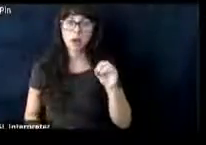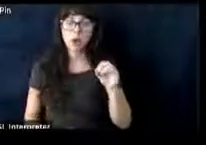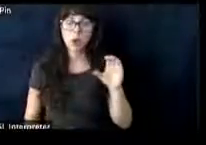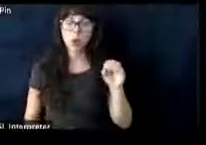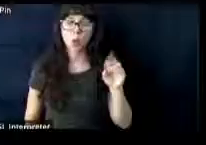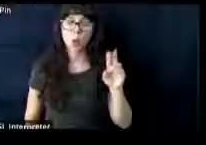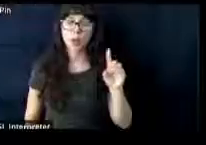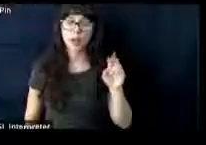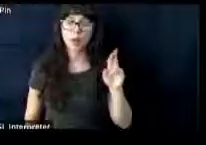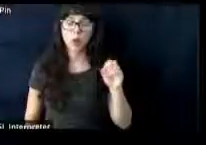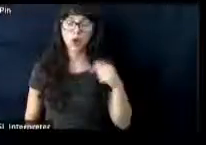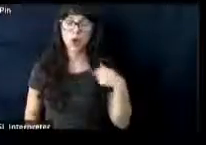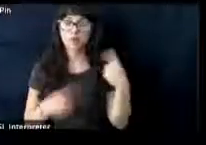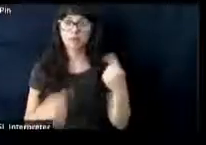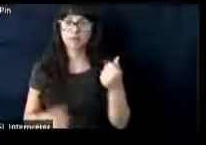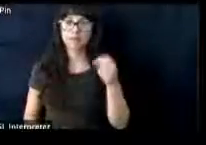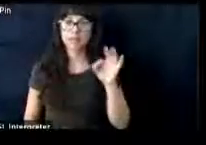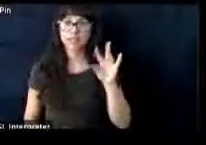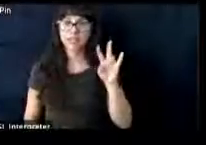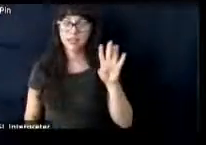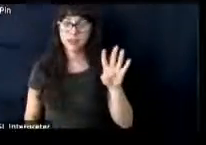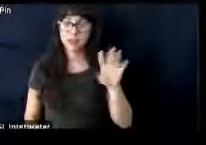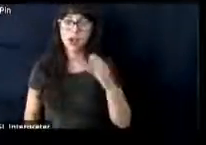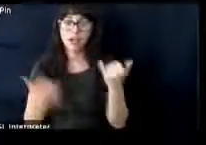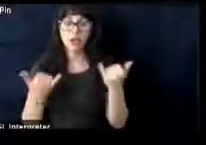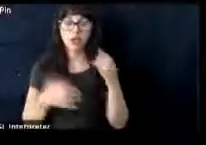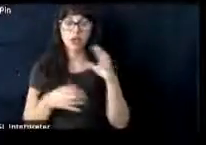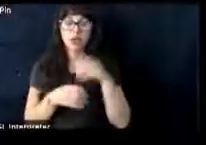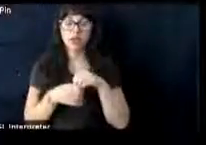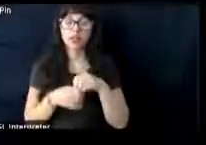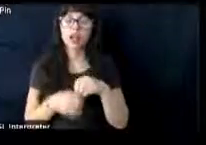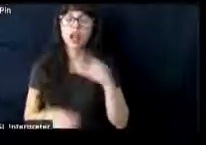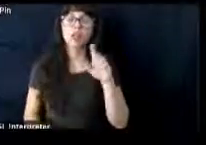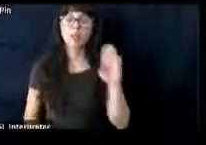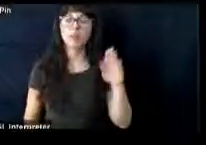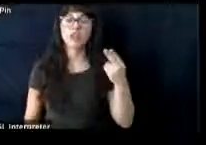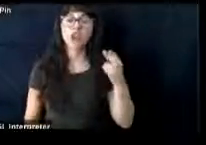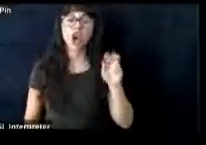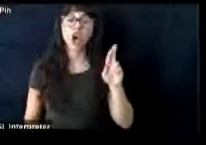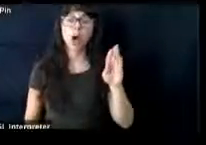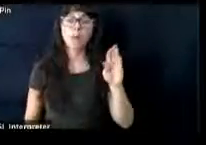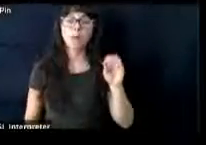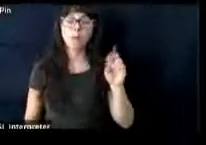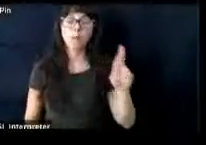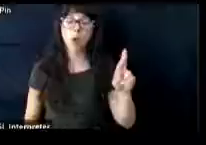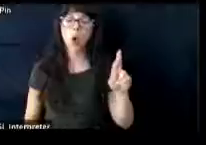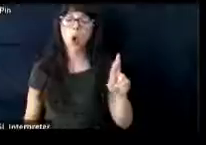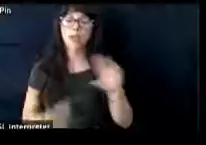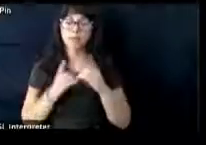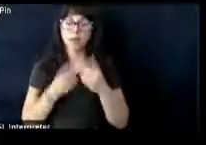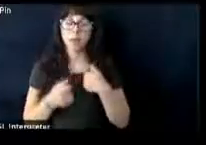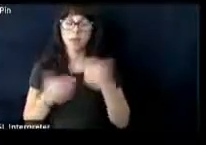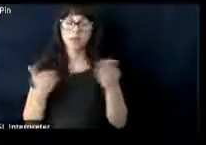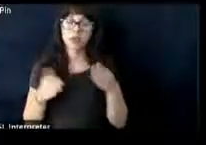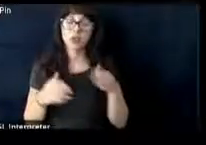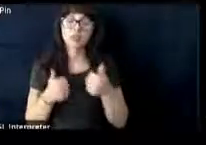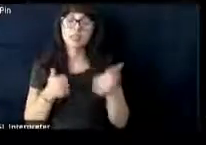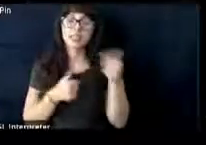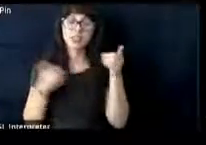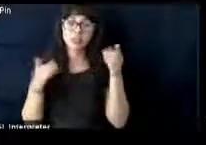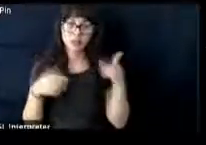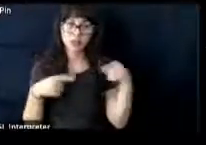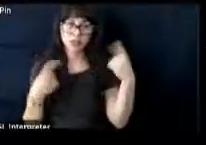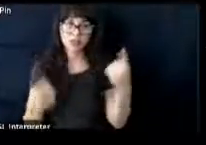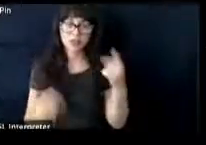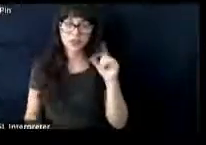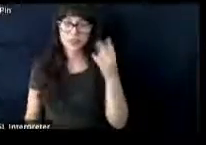since 1974 and currently part of the Long Beach Harbor Department. And I have served as executive director since